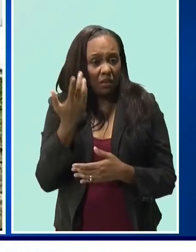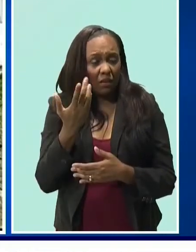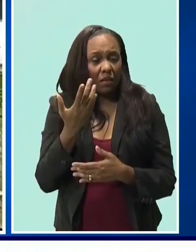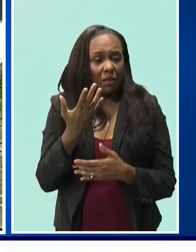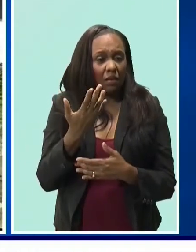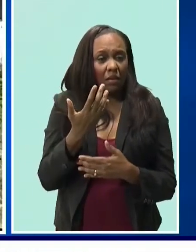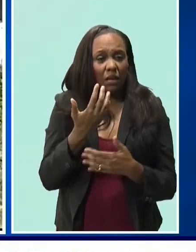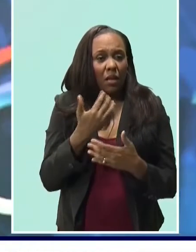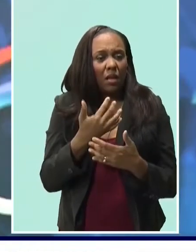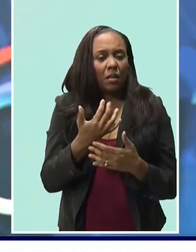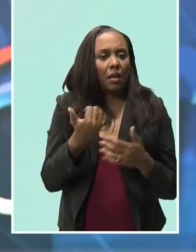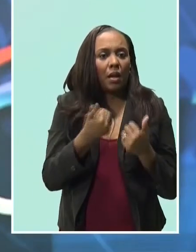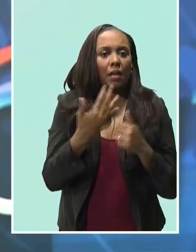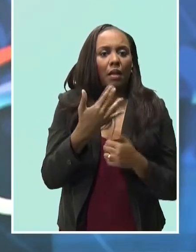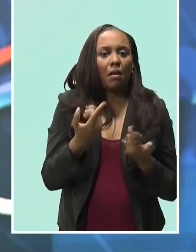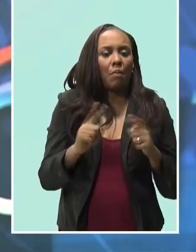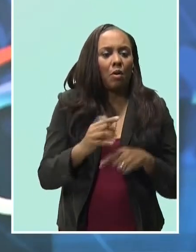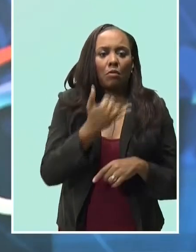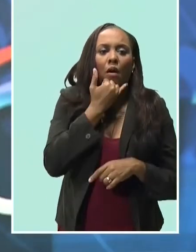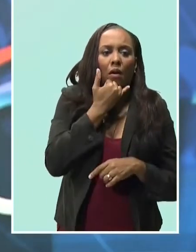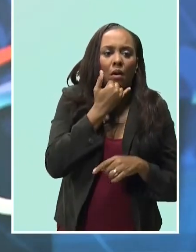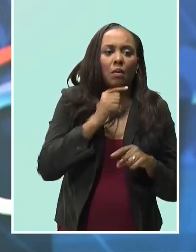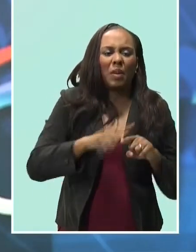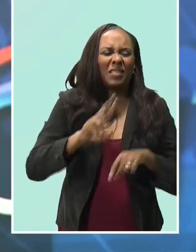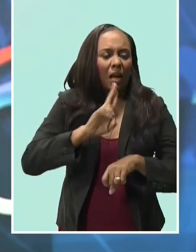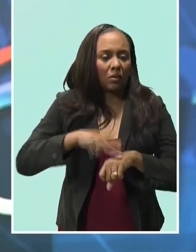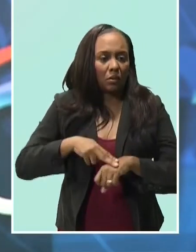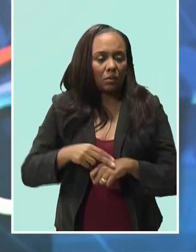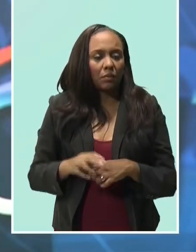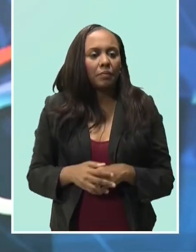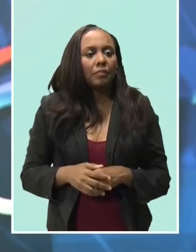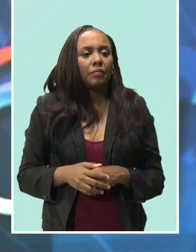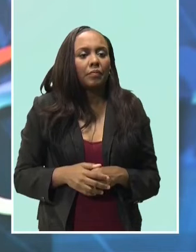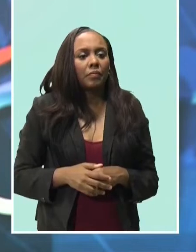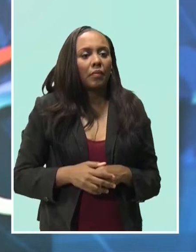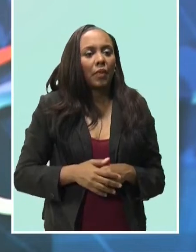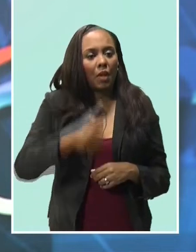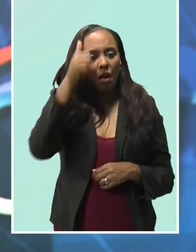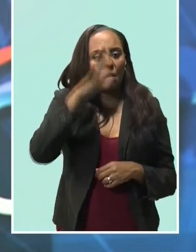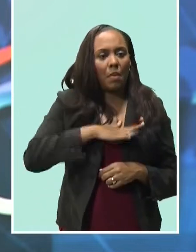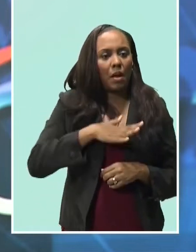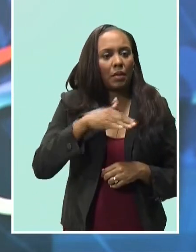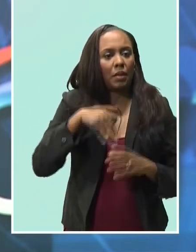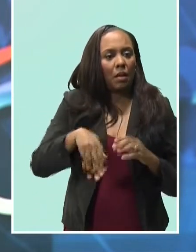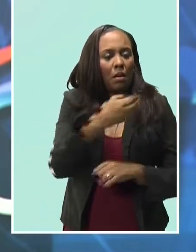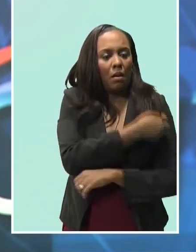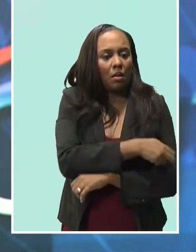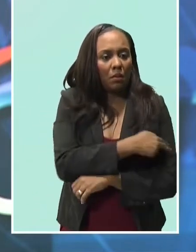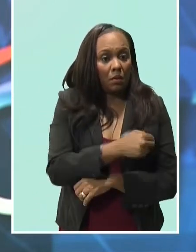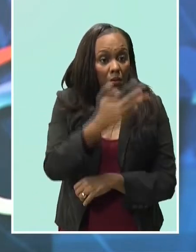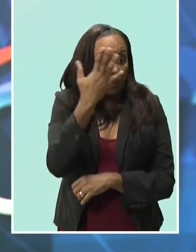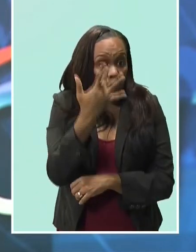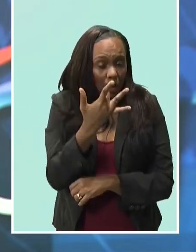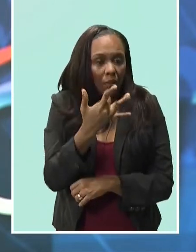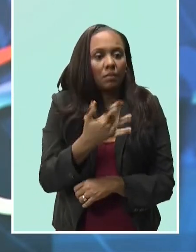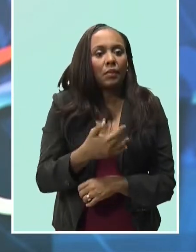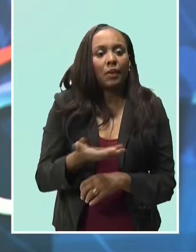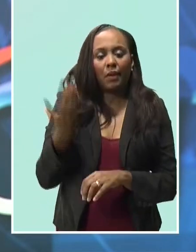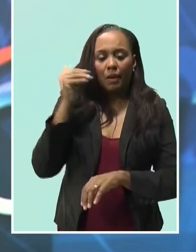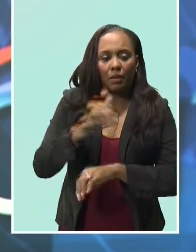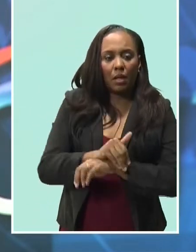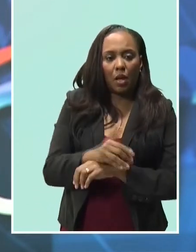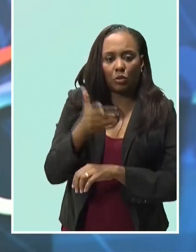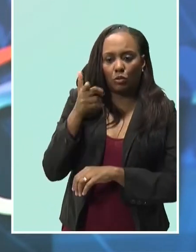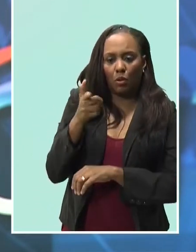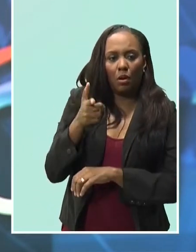investigating. A man is in stable condition in hospital after a shooting in St. Philip last night. Police say